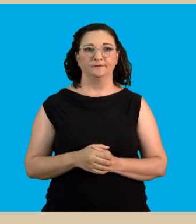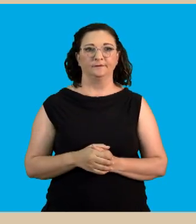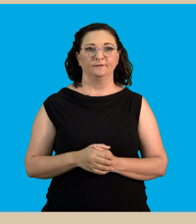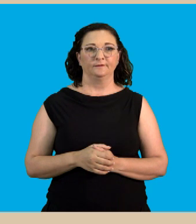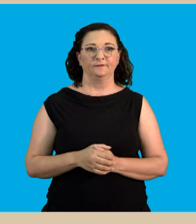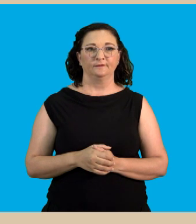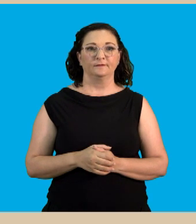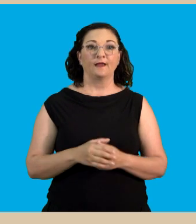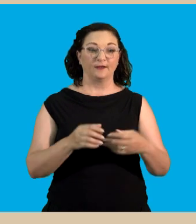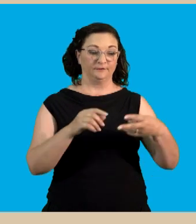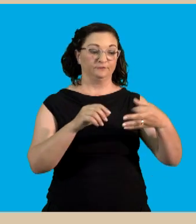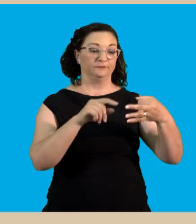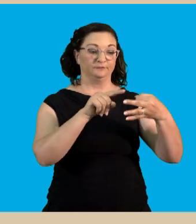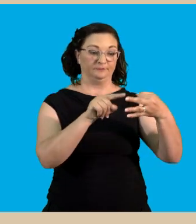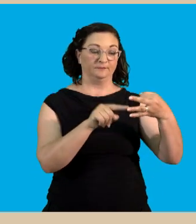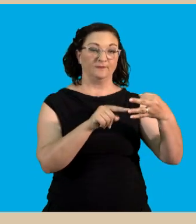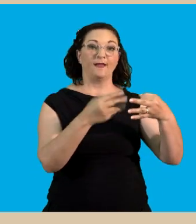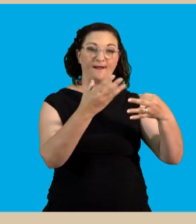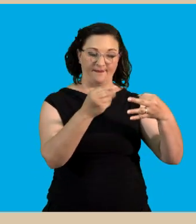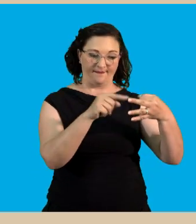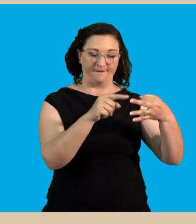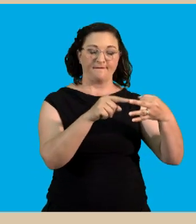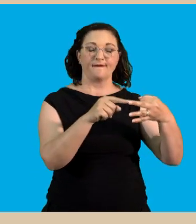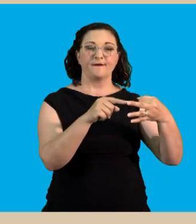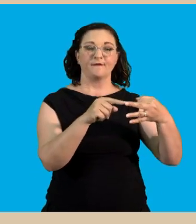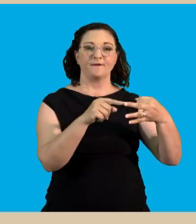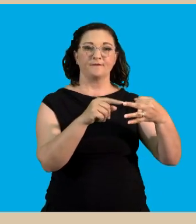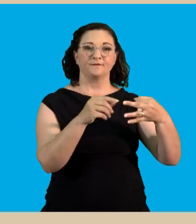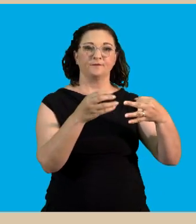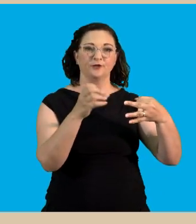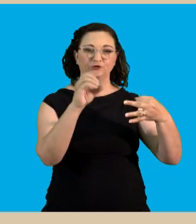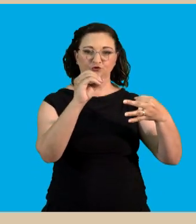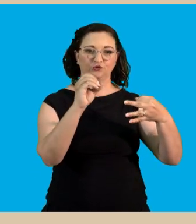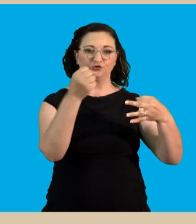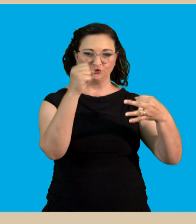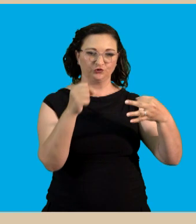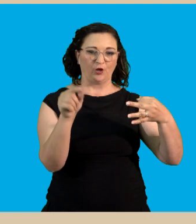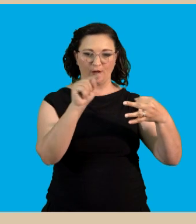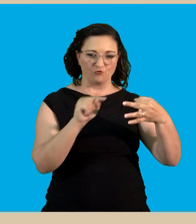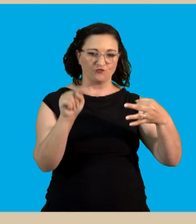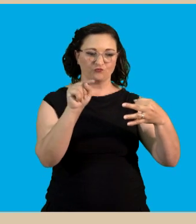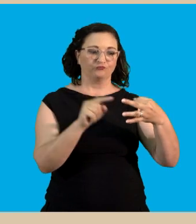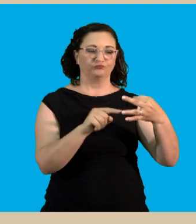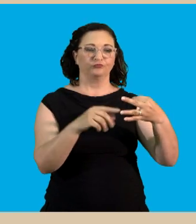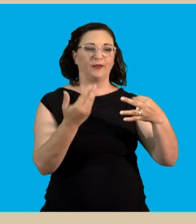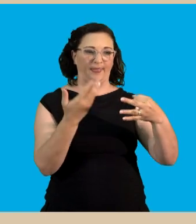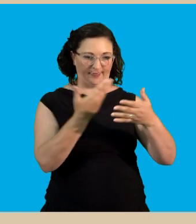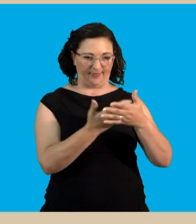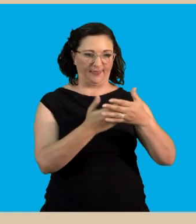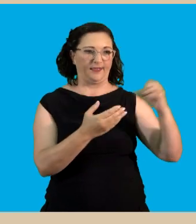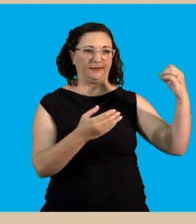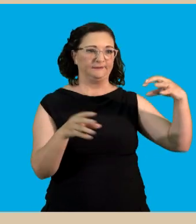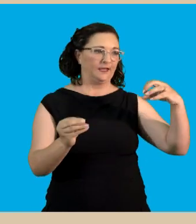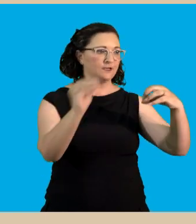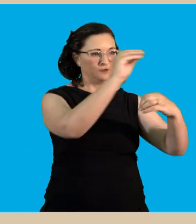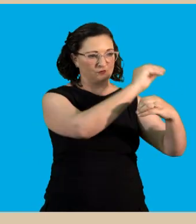2 characteristics, which is it is spherical in shape, it can be able to travel around the sun